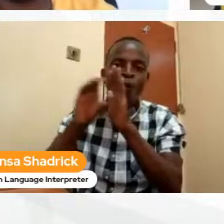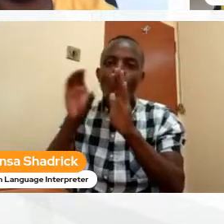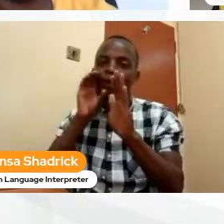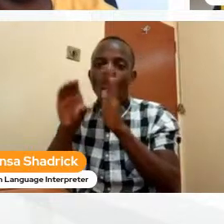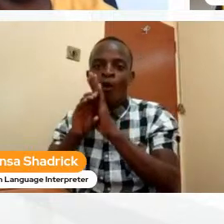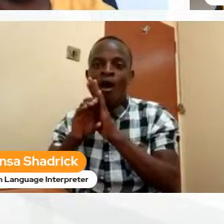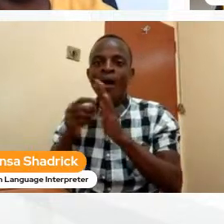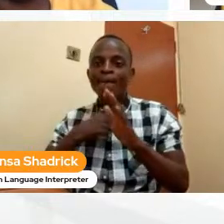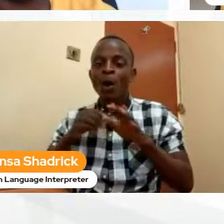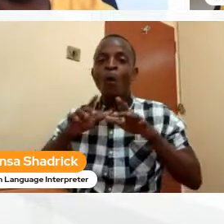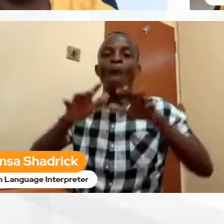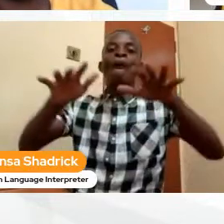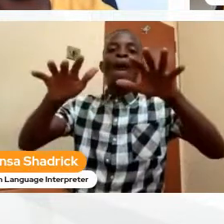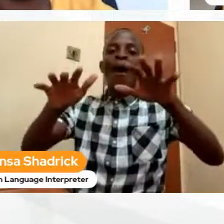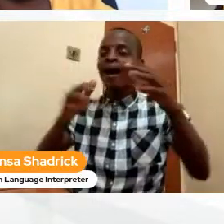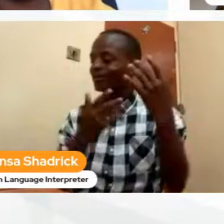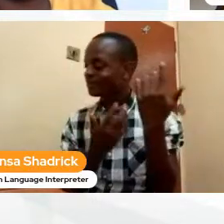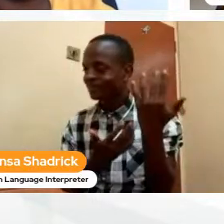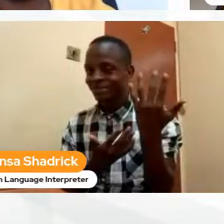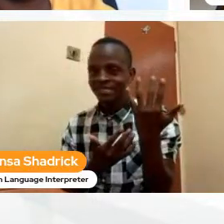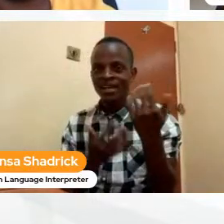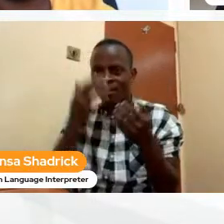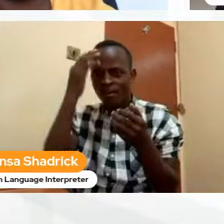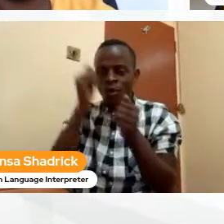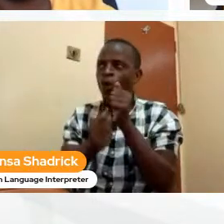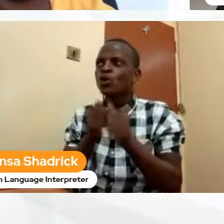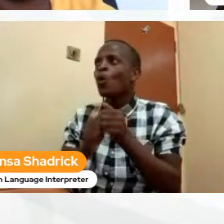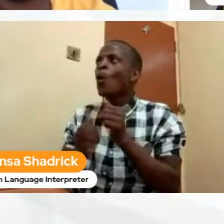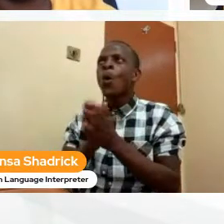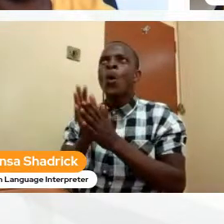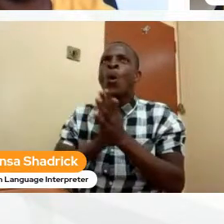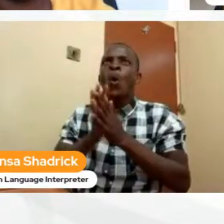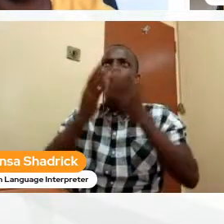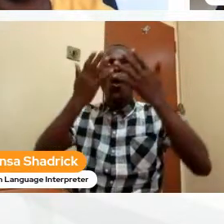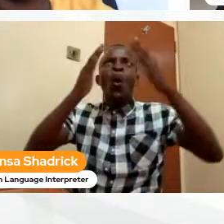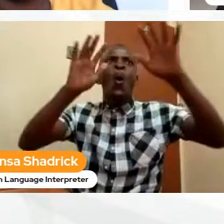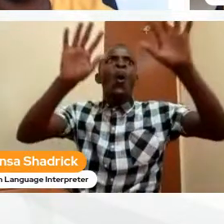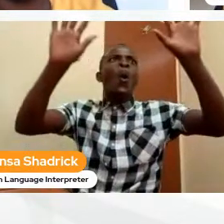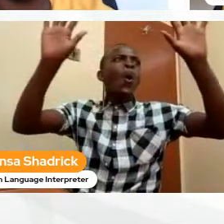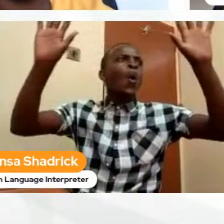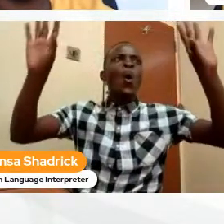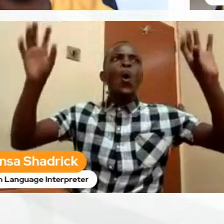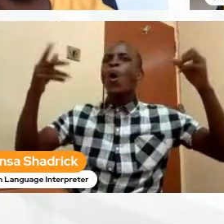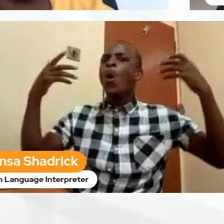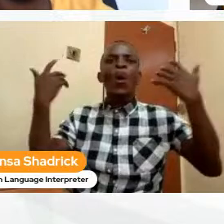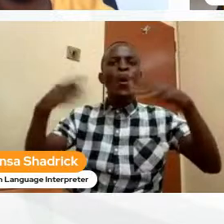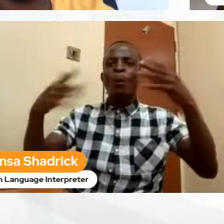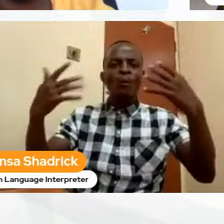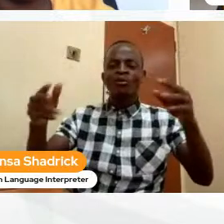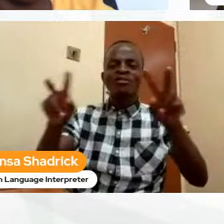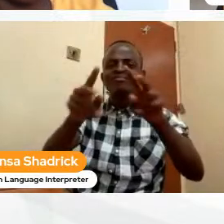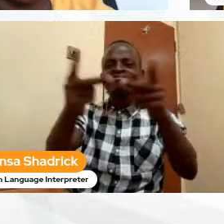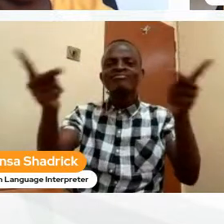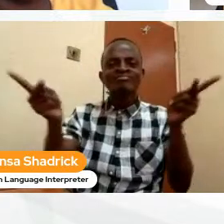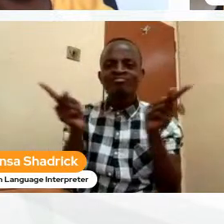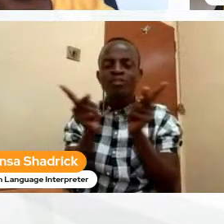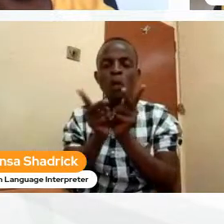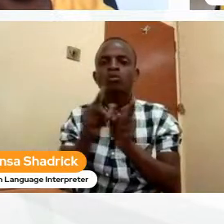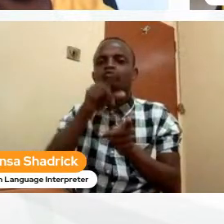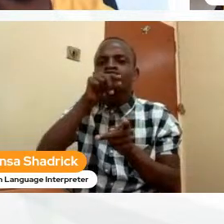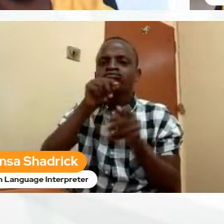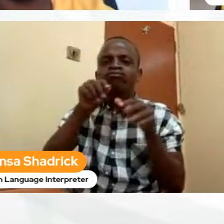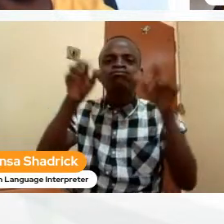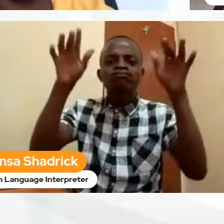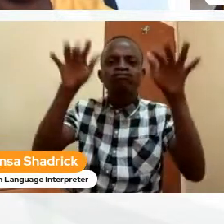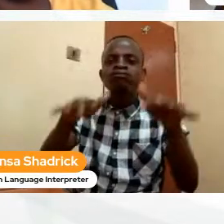yet posted because it was really amazing. It was just great. So this is an award. It's a really great award because